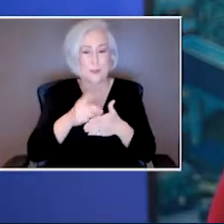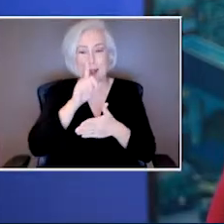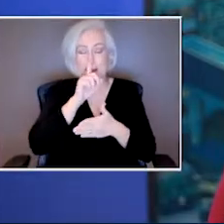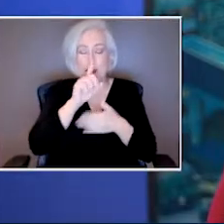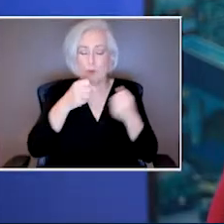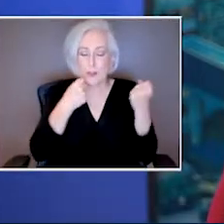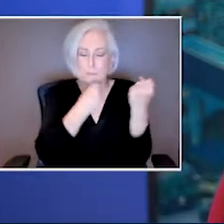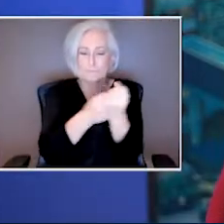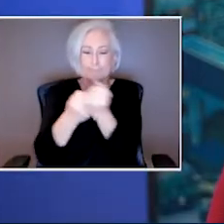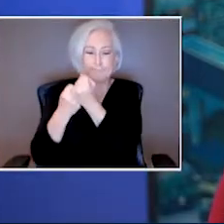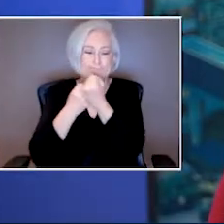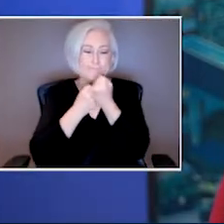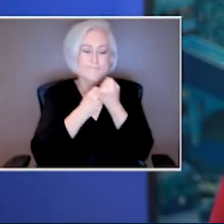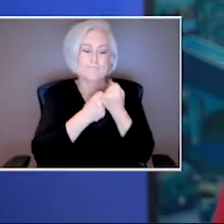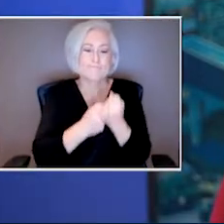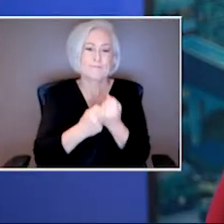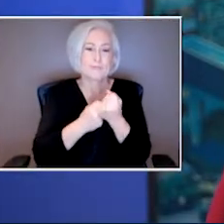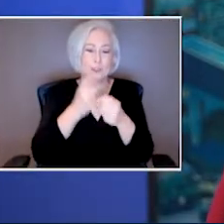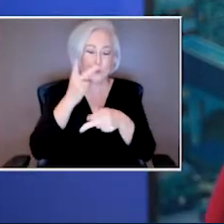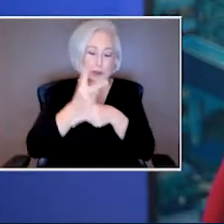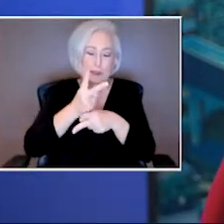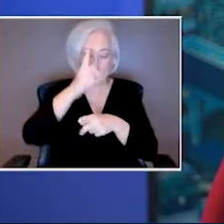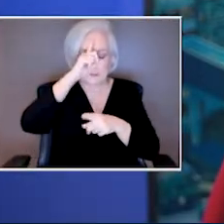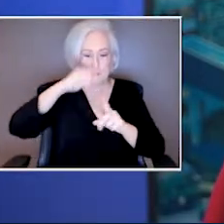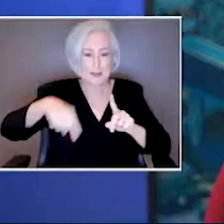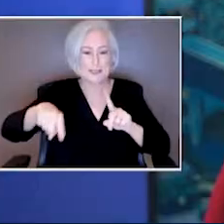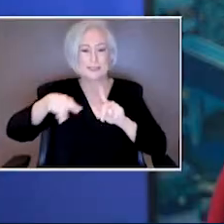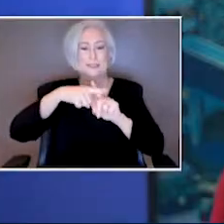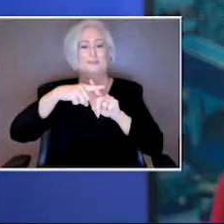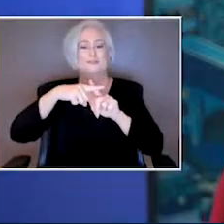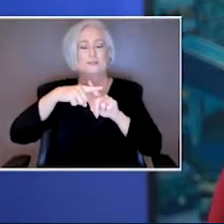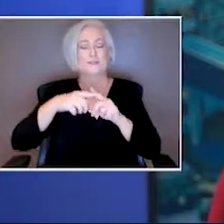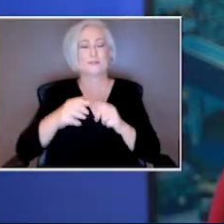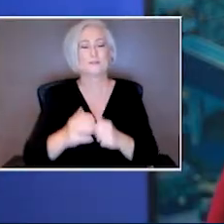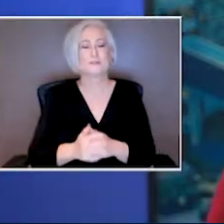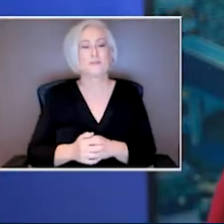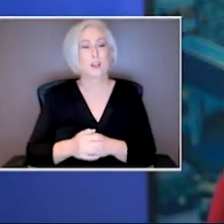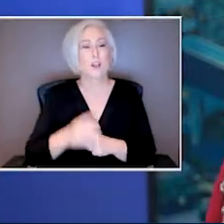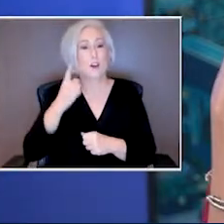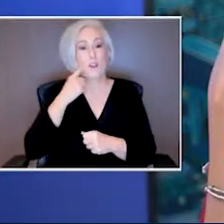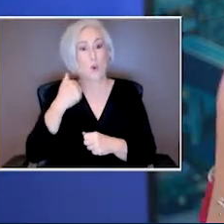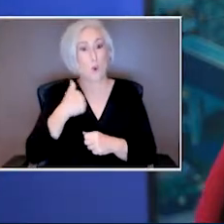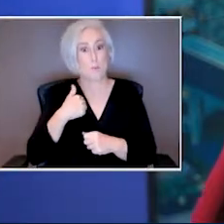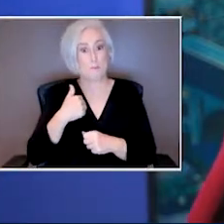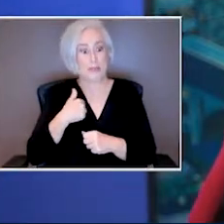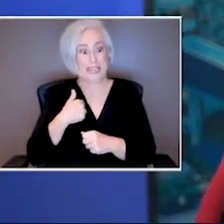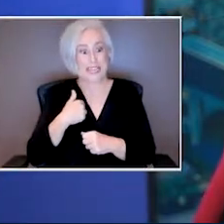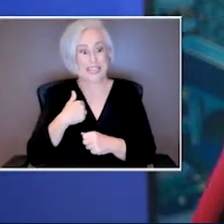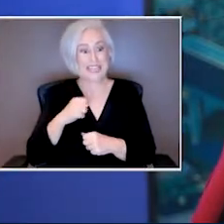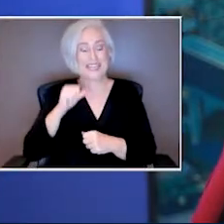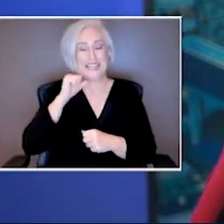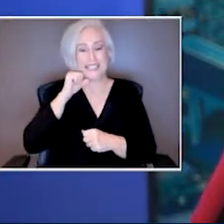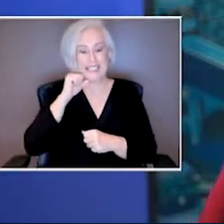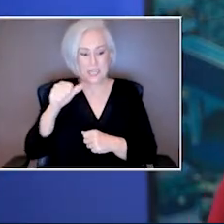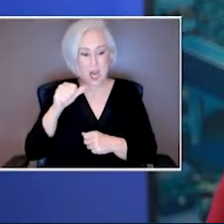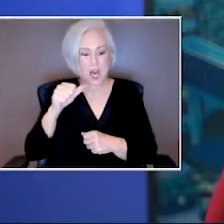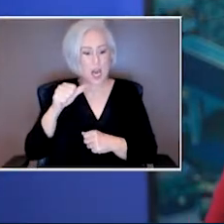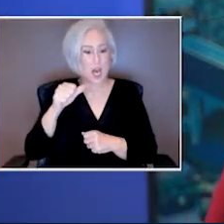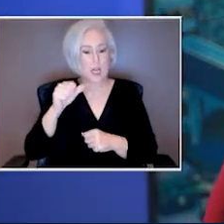me stay positive. And for me, not letting myself go too deep into